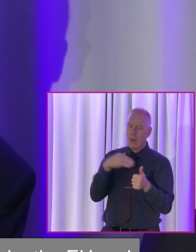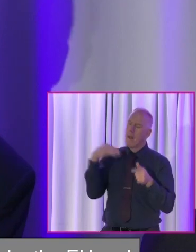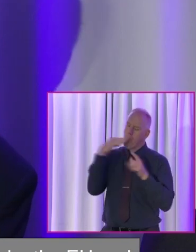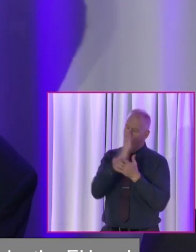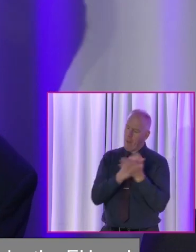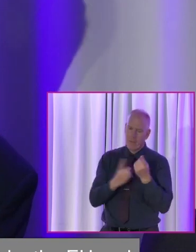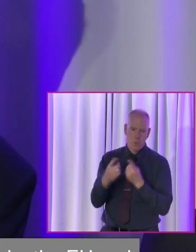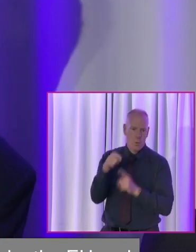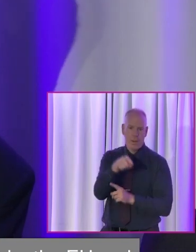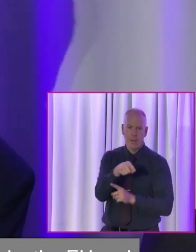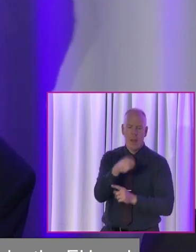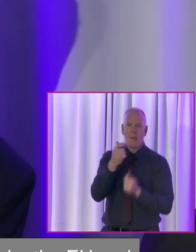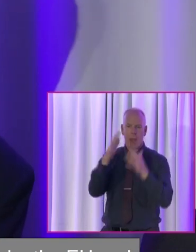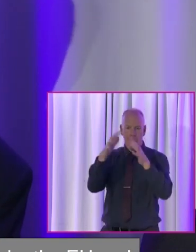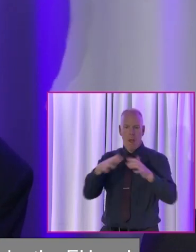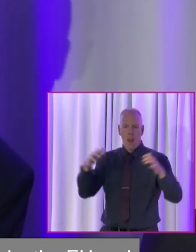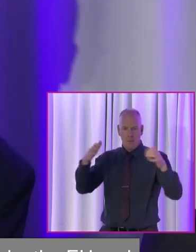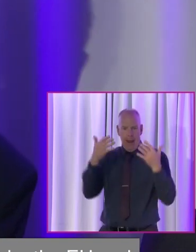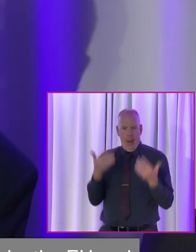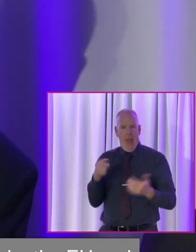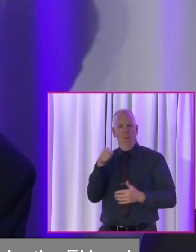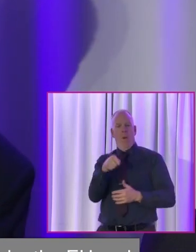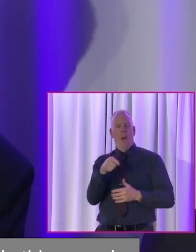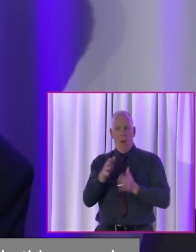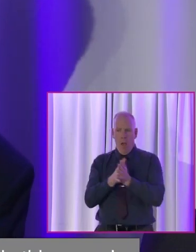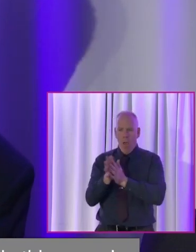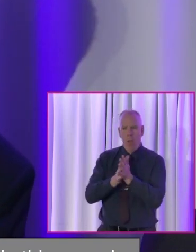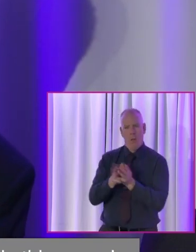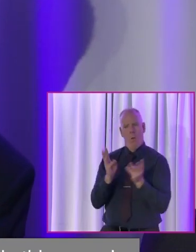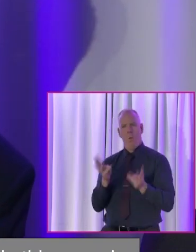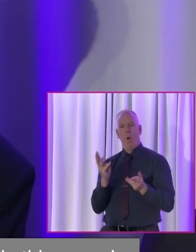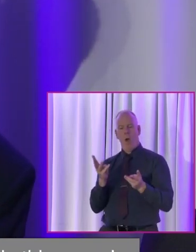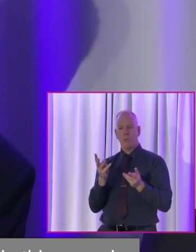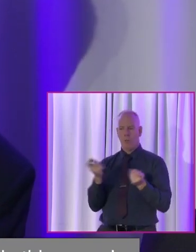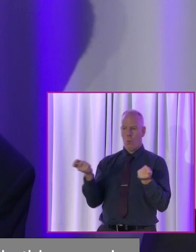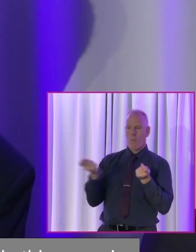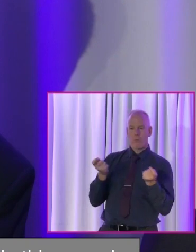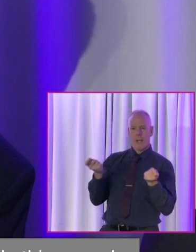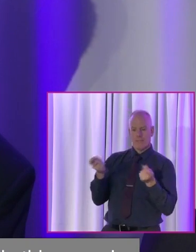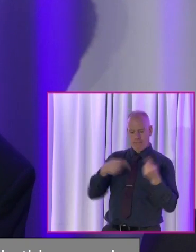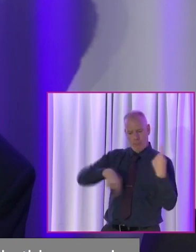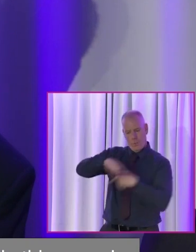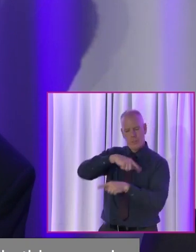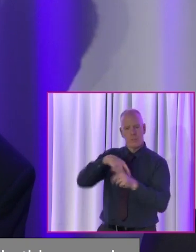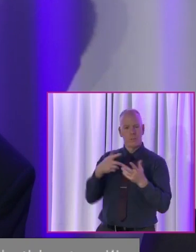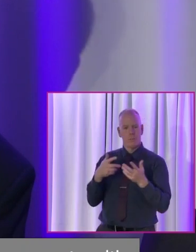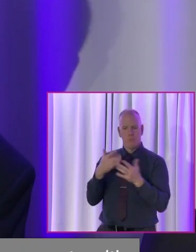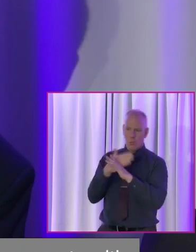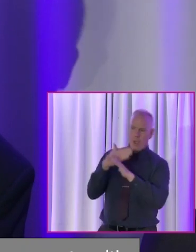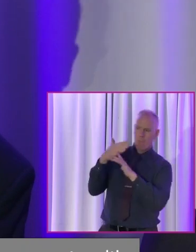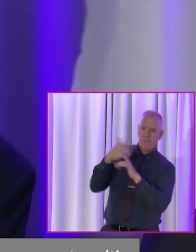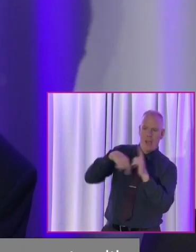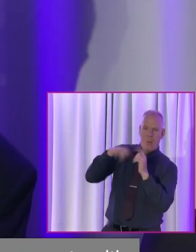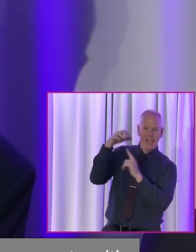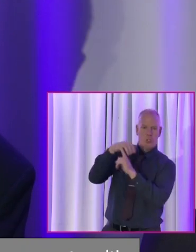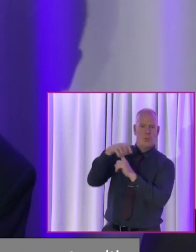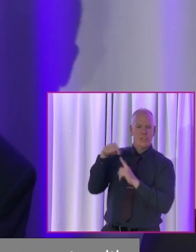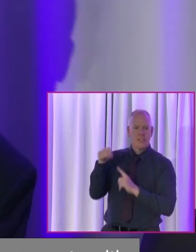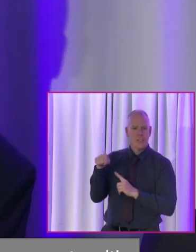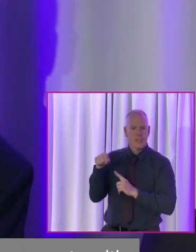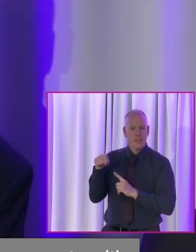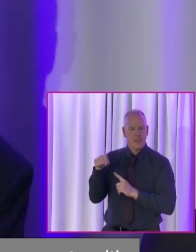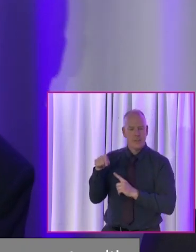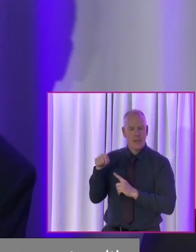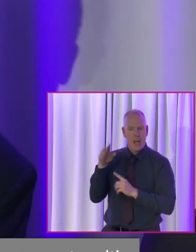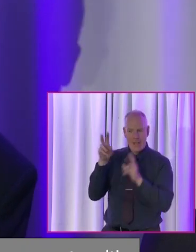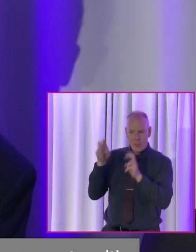regard. And then the Parliament is always very eager to cooperate with us and to really advance on our issues. It's also true,